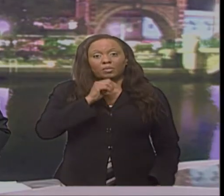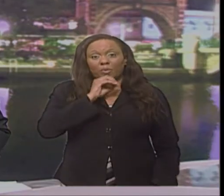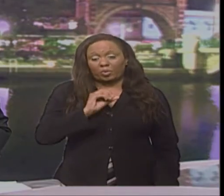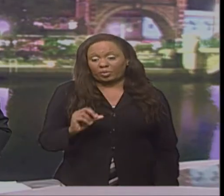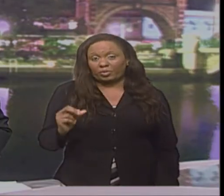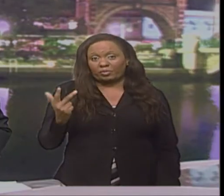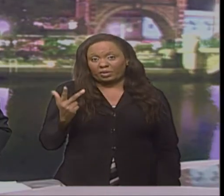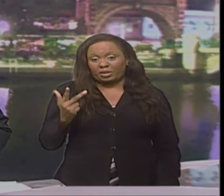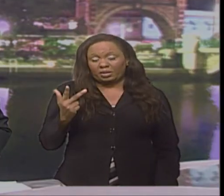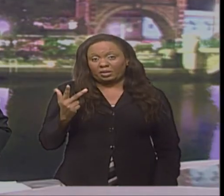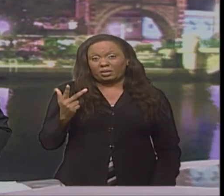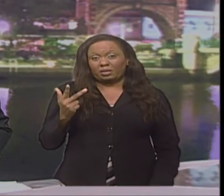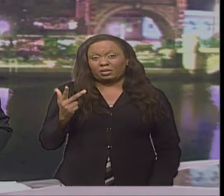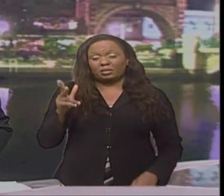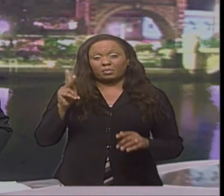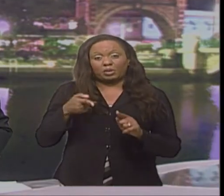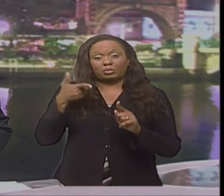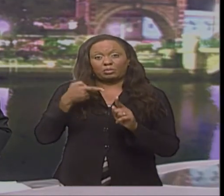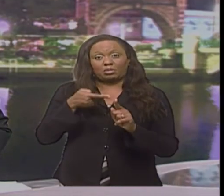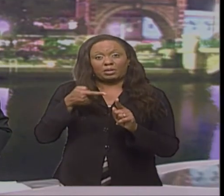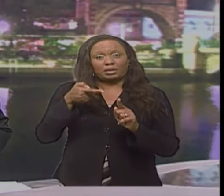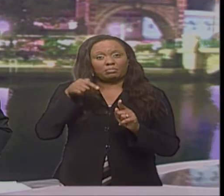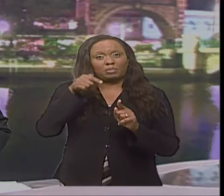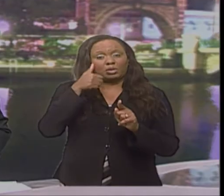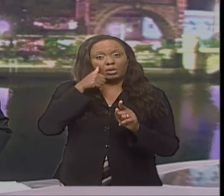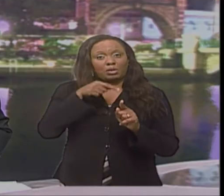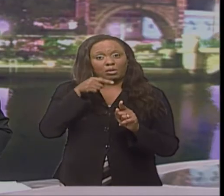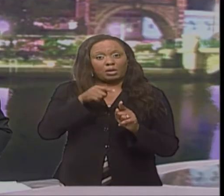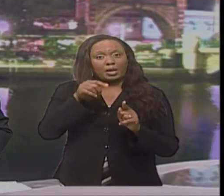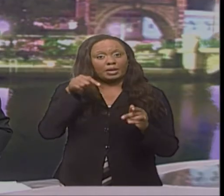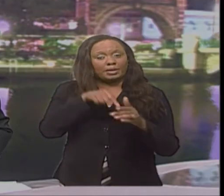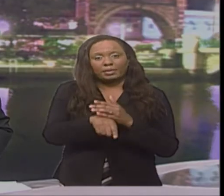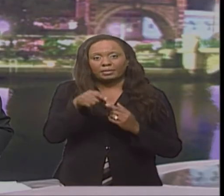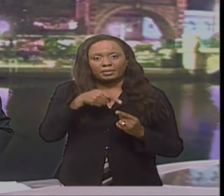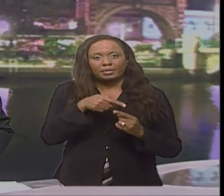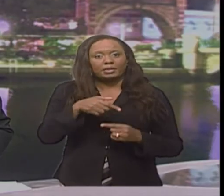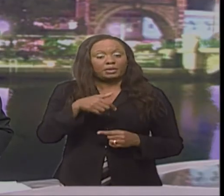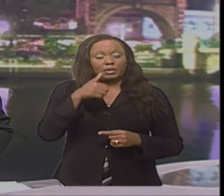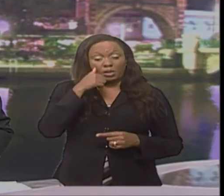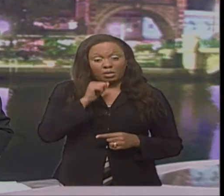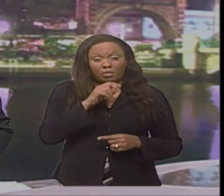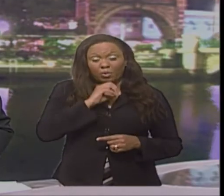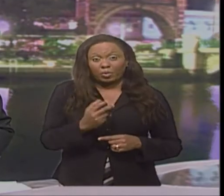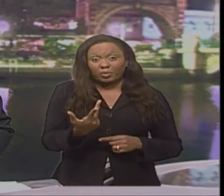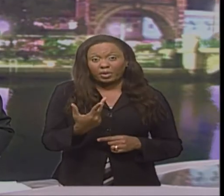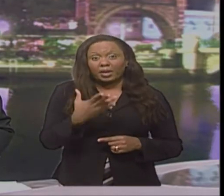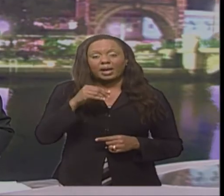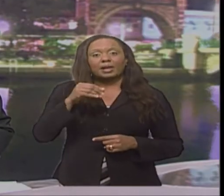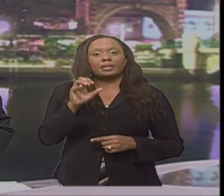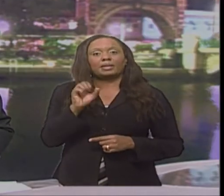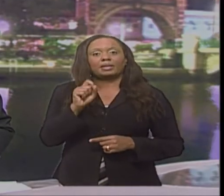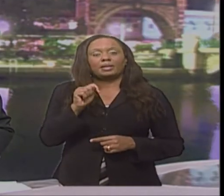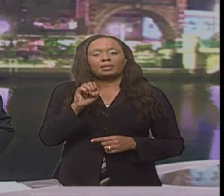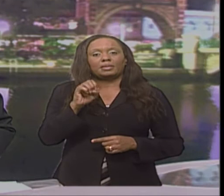by an unknown assailant last night. Police say the girl and her stepfather were walking home when a man armed with a handgun fired a shot